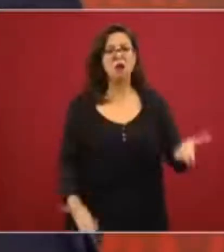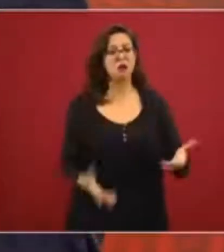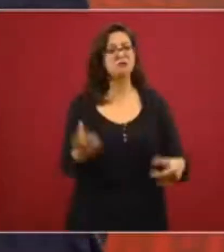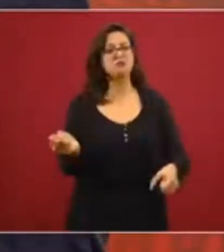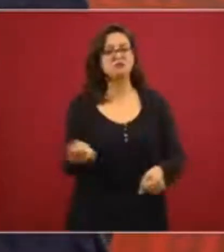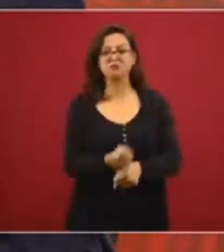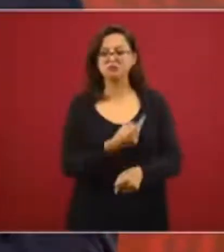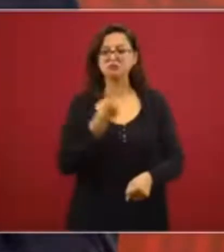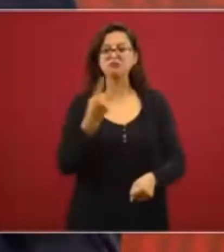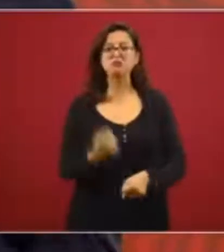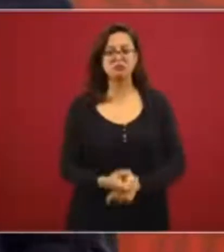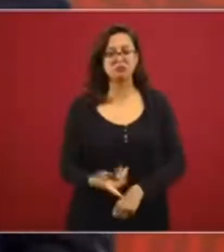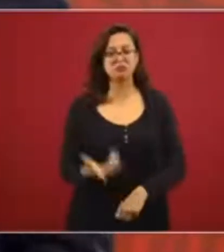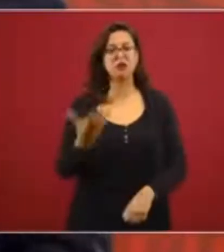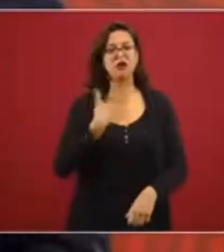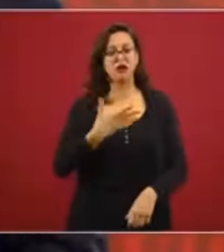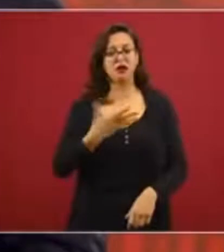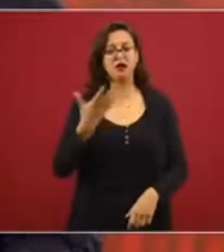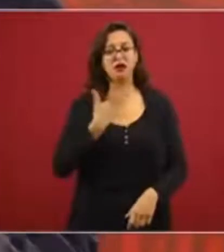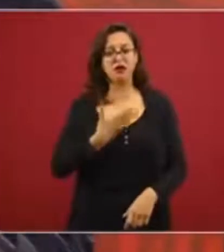Entonces no debemos